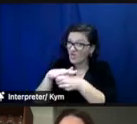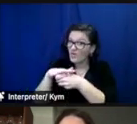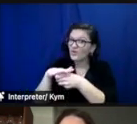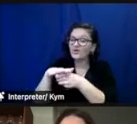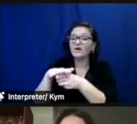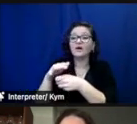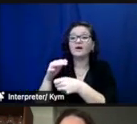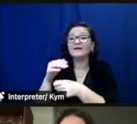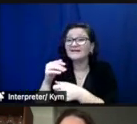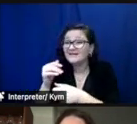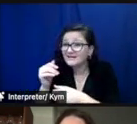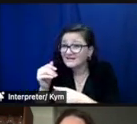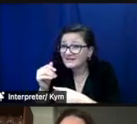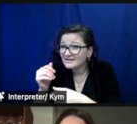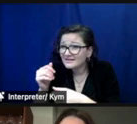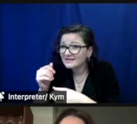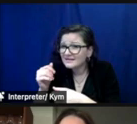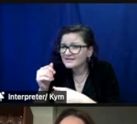walked.